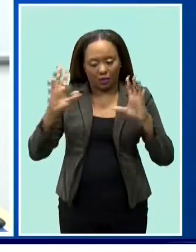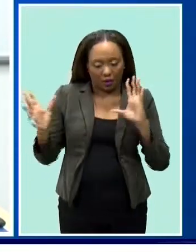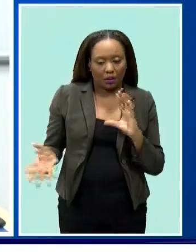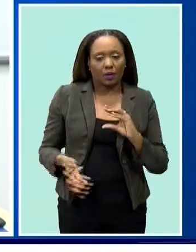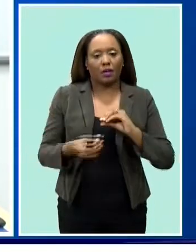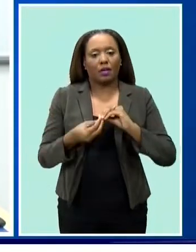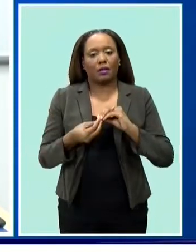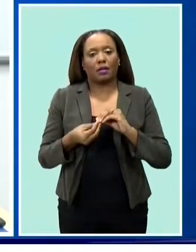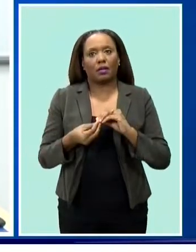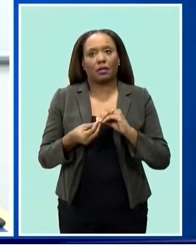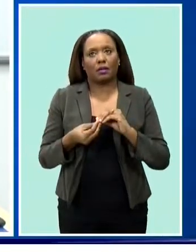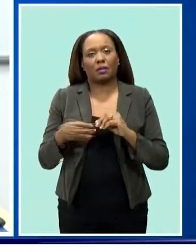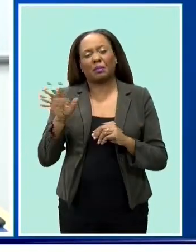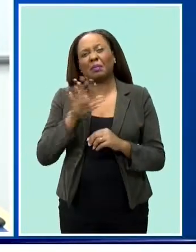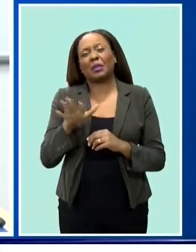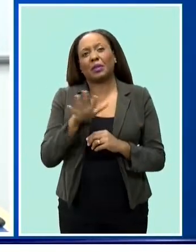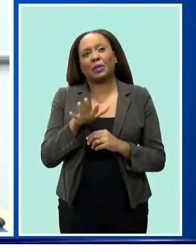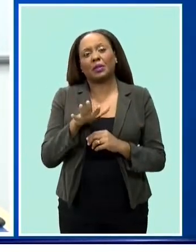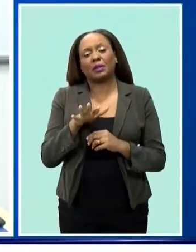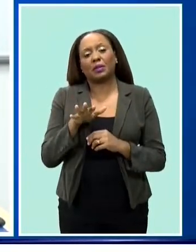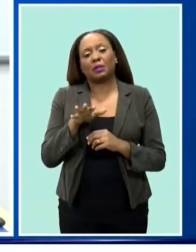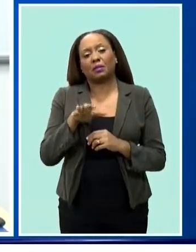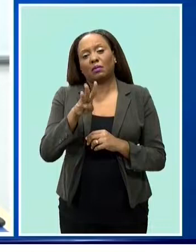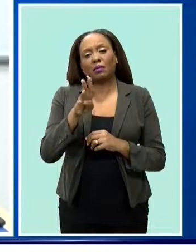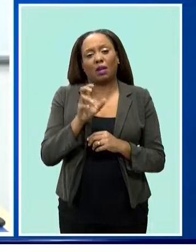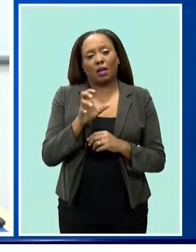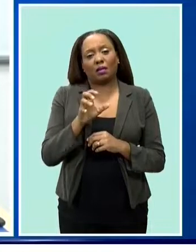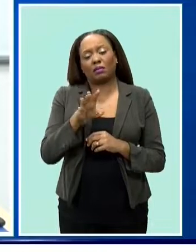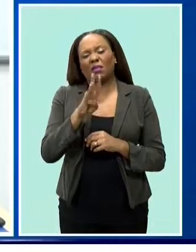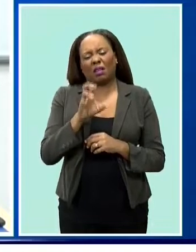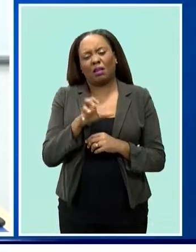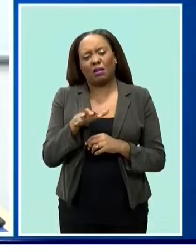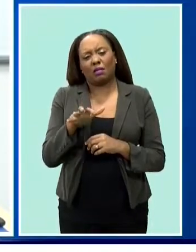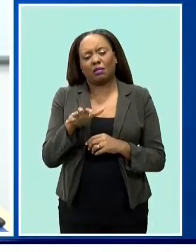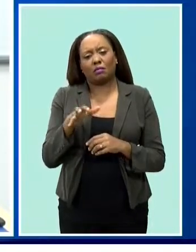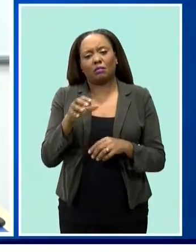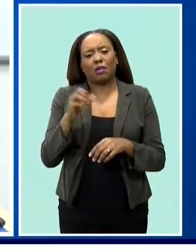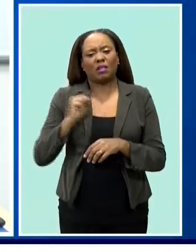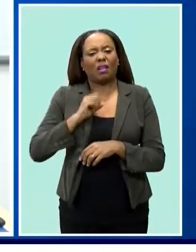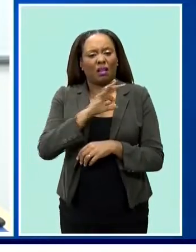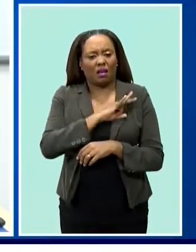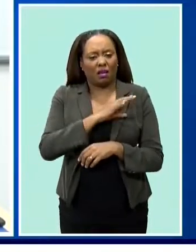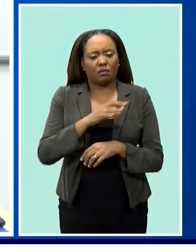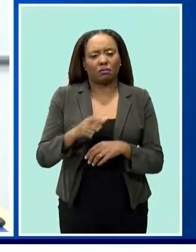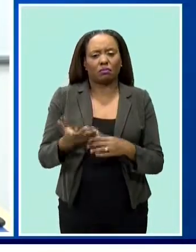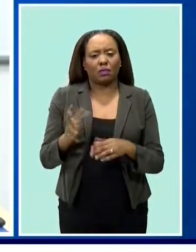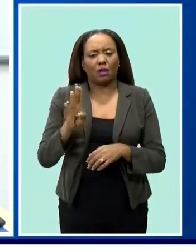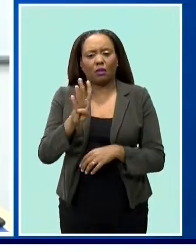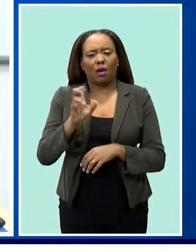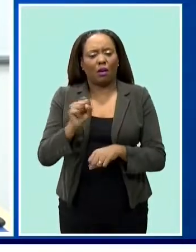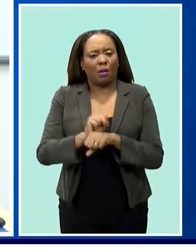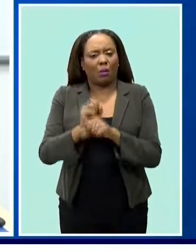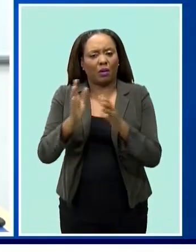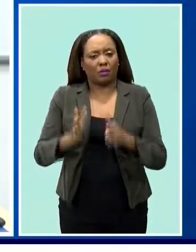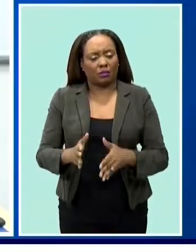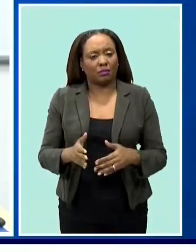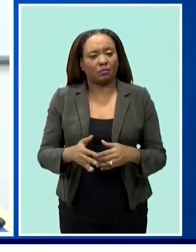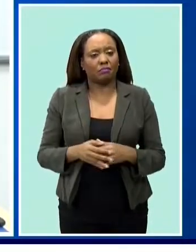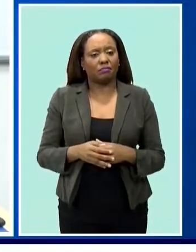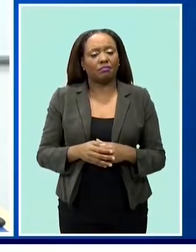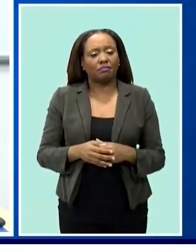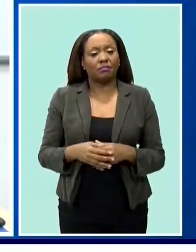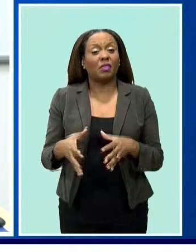employment, Rubis accounts for some 400 indirect employees in this country. And indeed